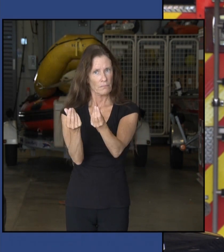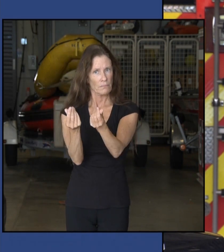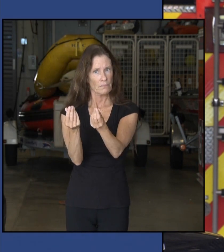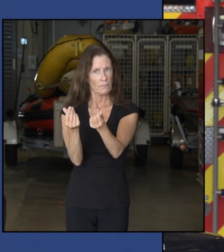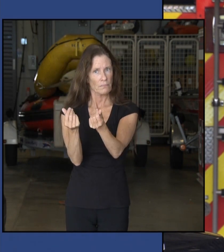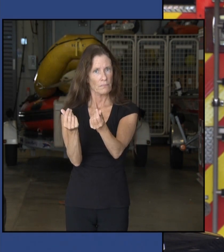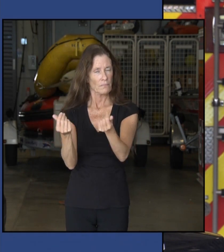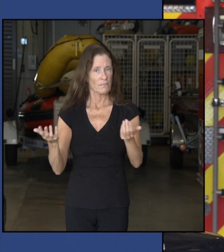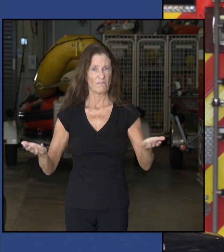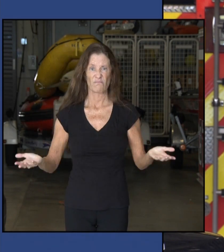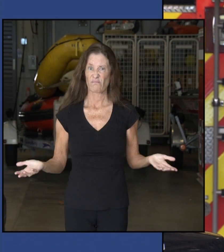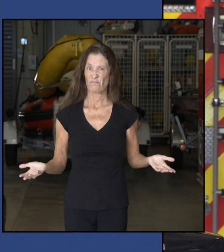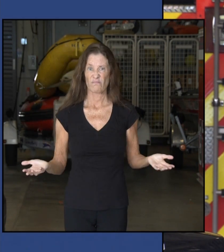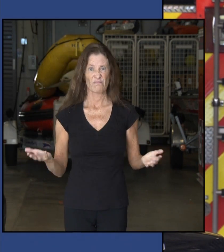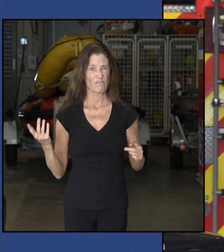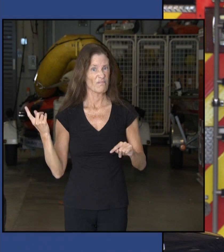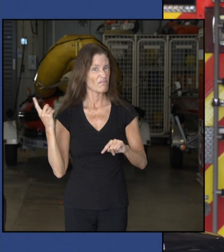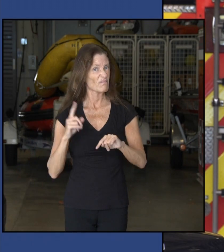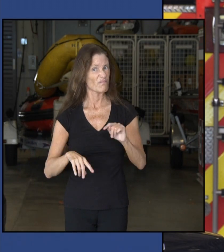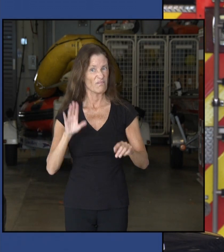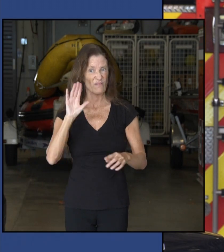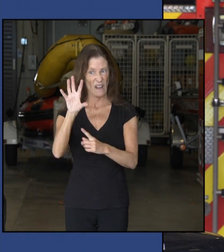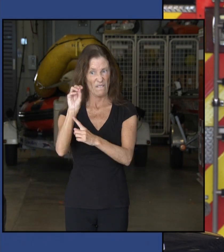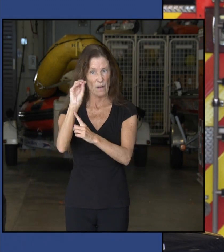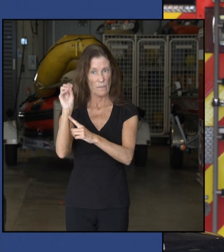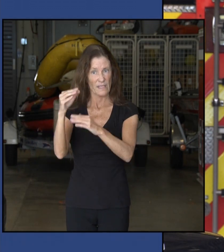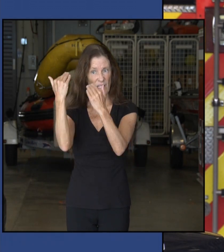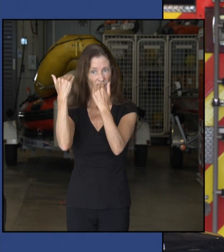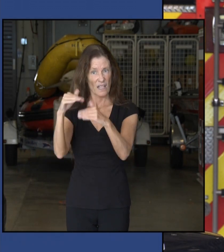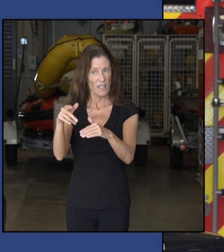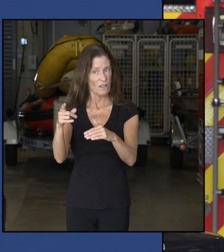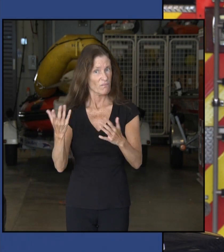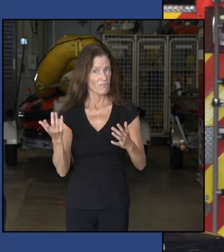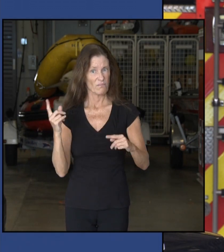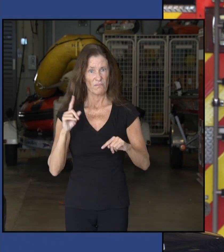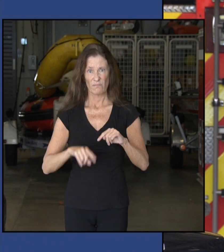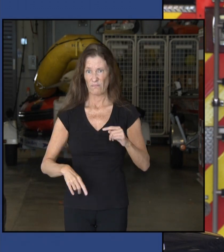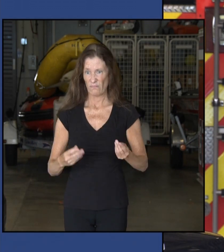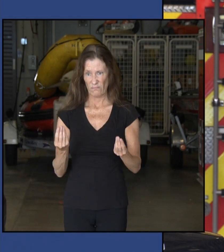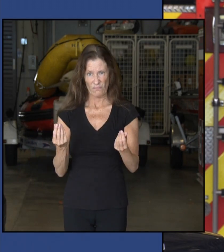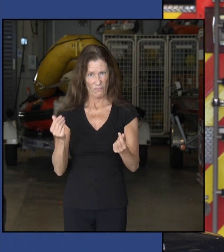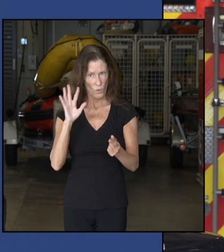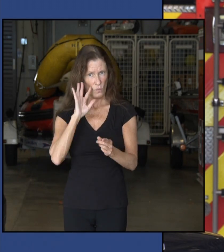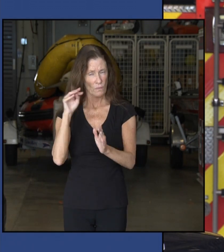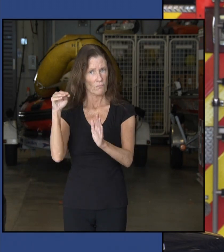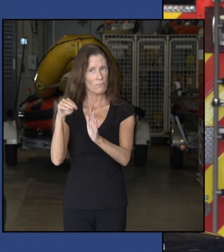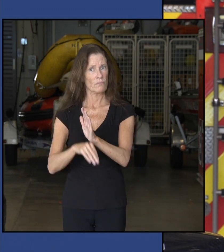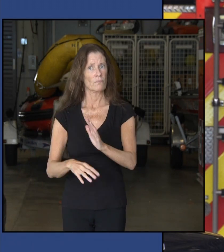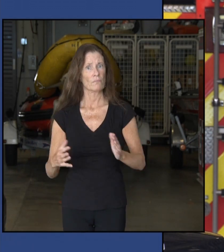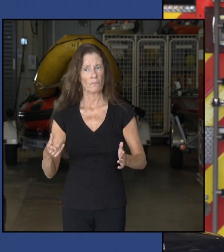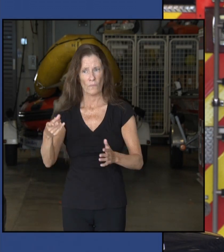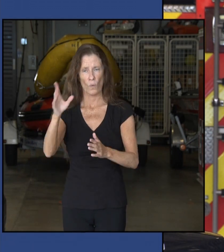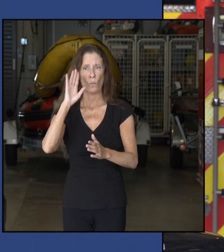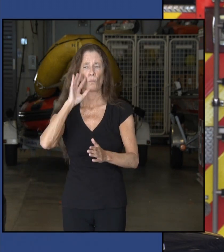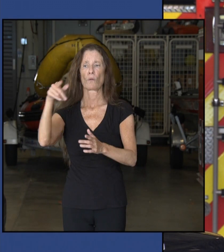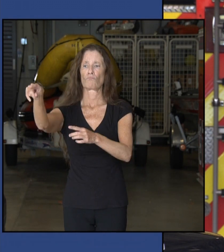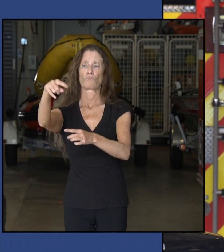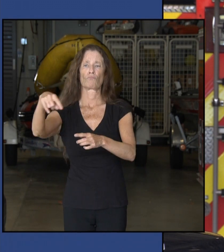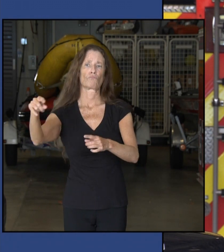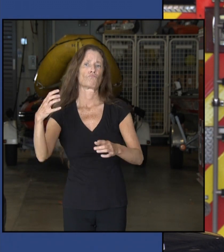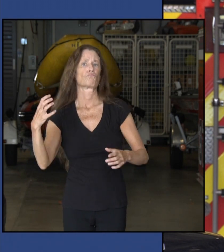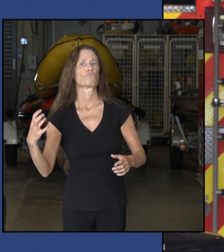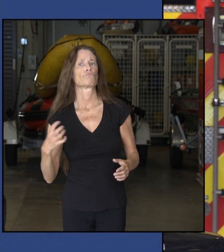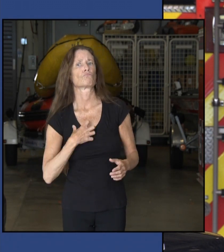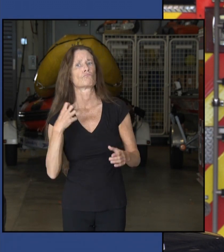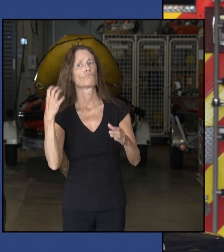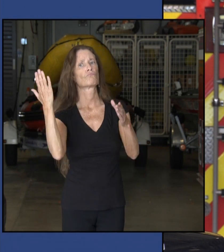A lawmaker I talked to said he is going to float a bill about waiving the requirement to turn over sales tax